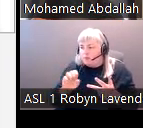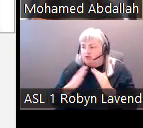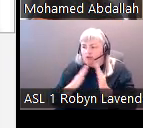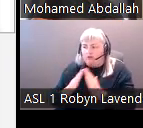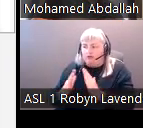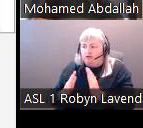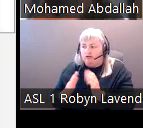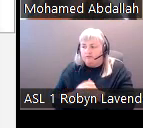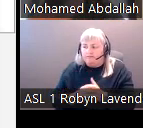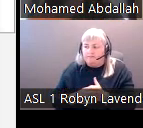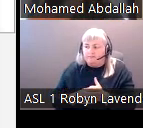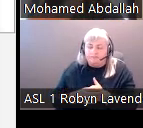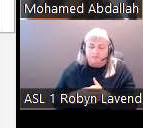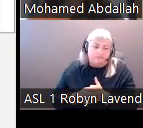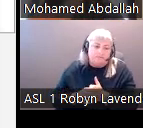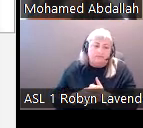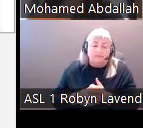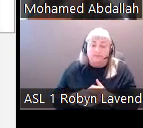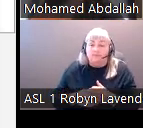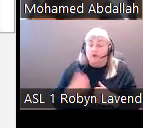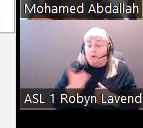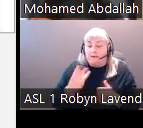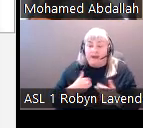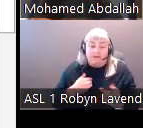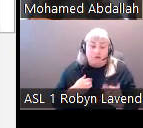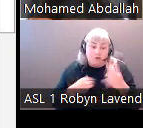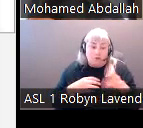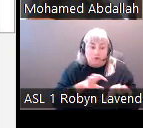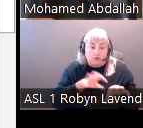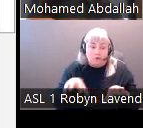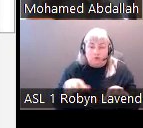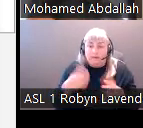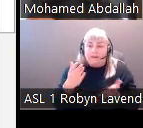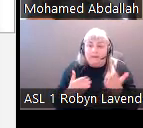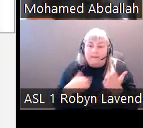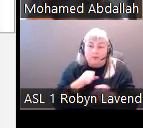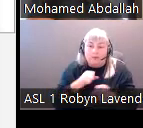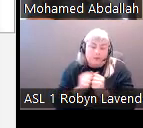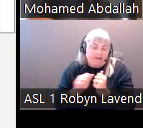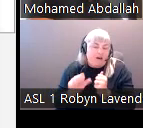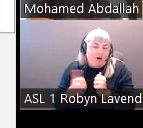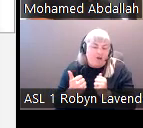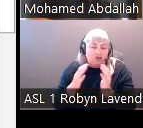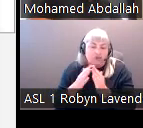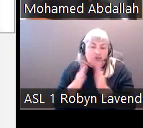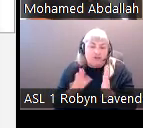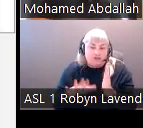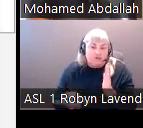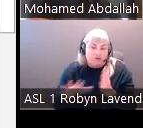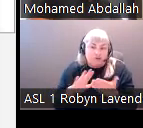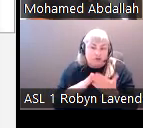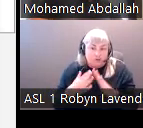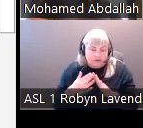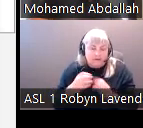have the two locations in Winnipeg, sometimes we have to work with other shelters in the city to ensure clients can leave that